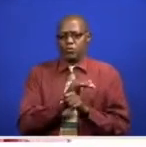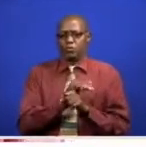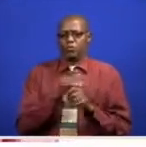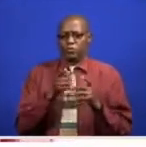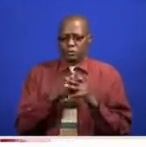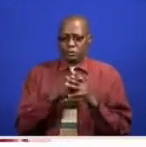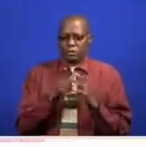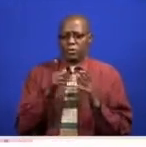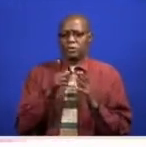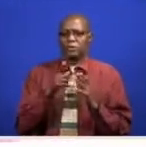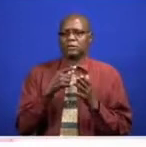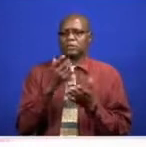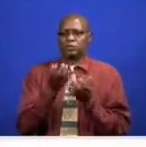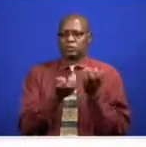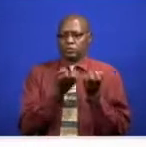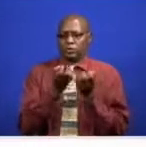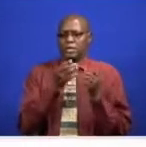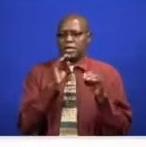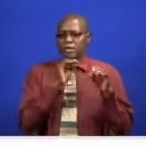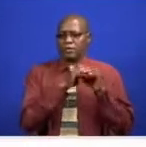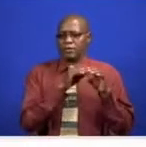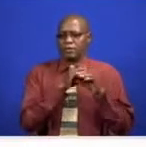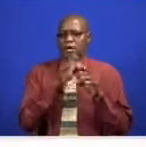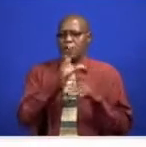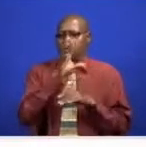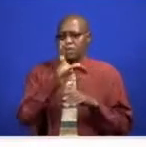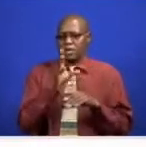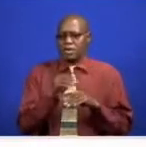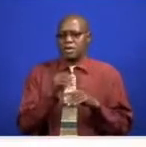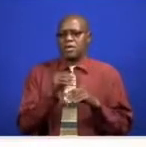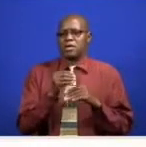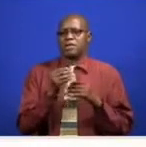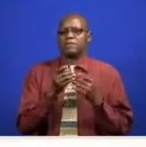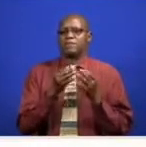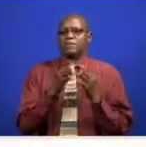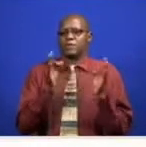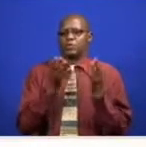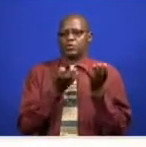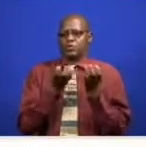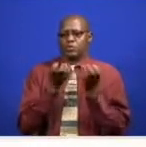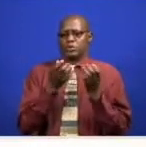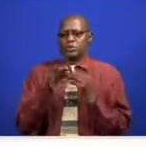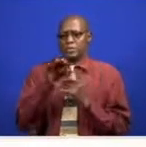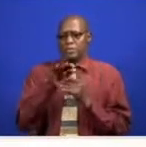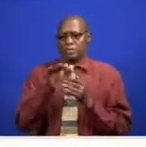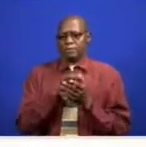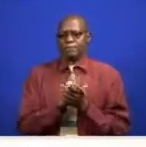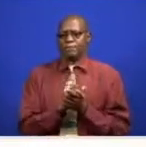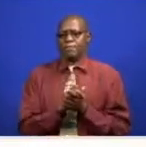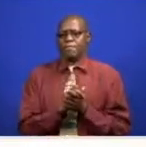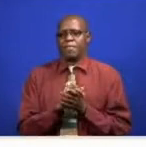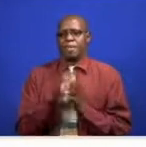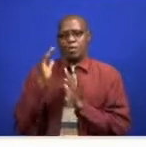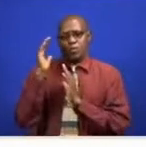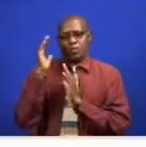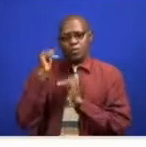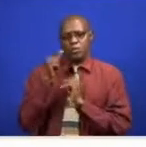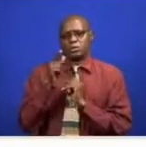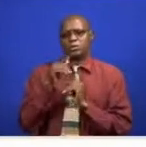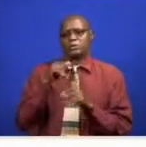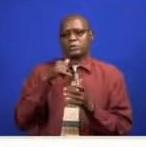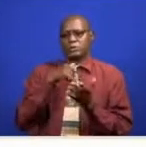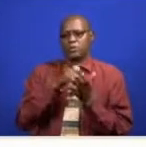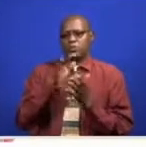trade and investment through the Africa Continental Free Trade Area. I wish you and your